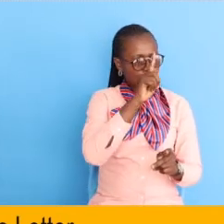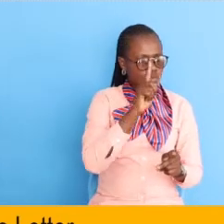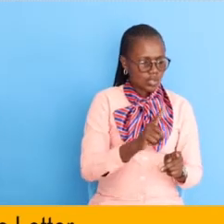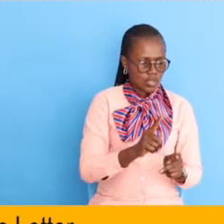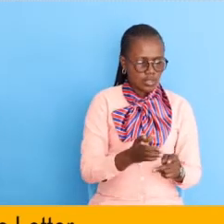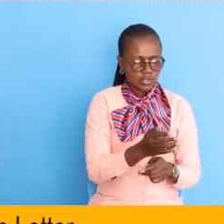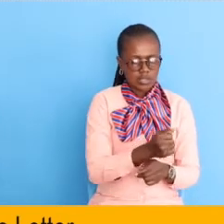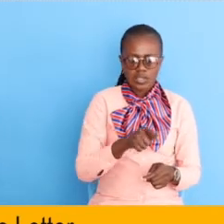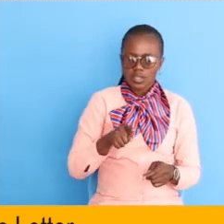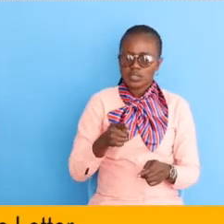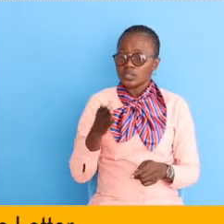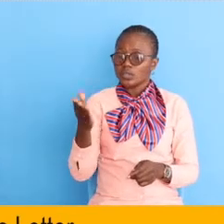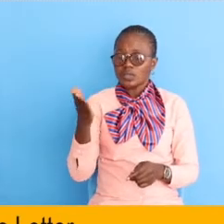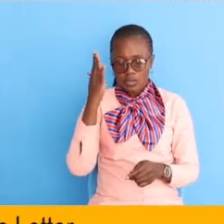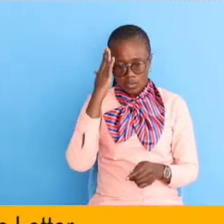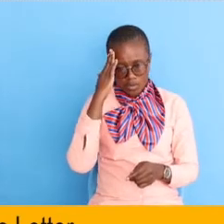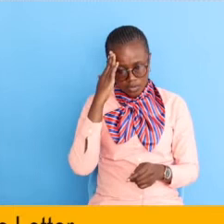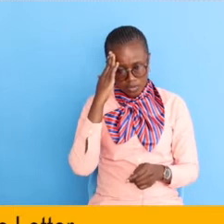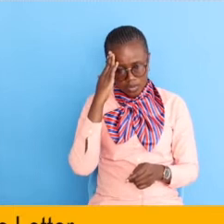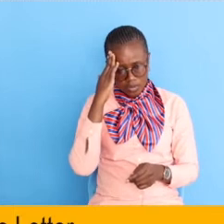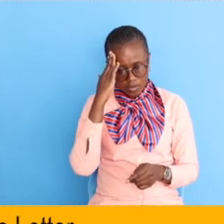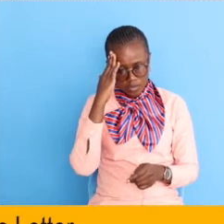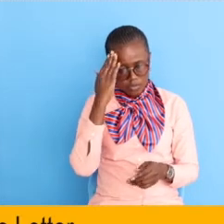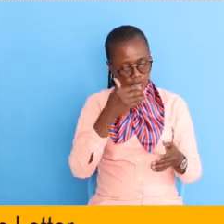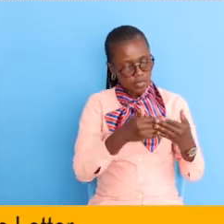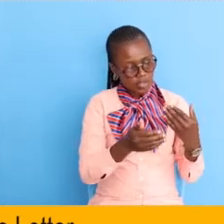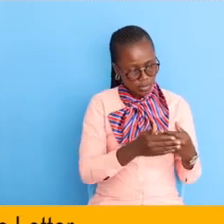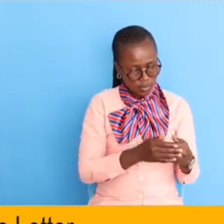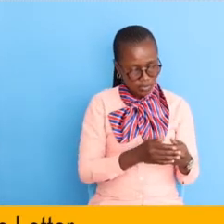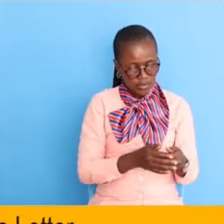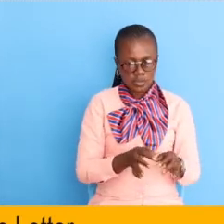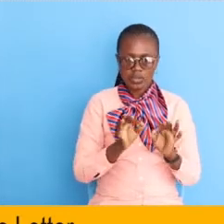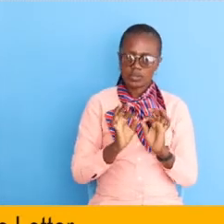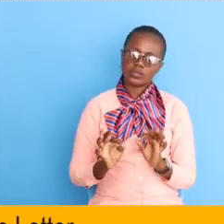that will help you to know how are you going to develop the title.